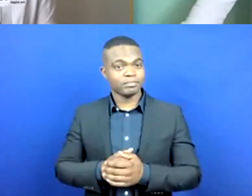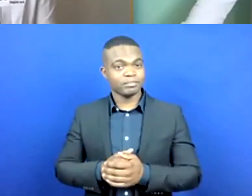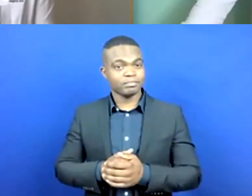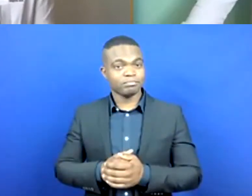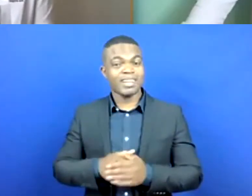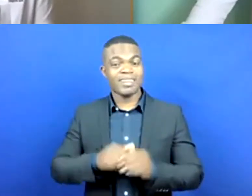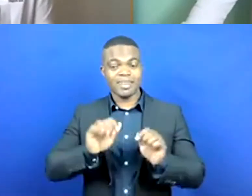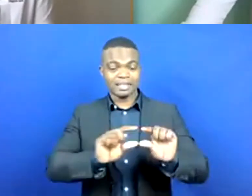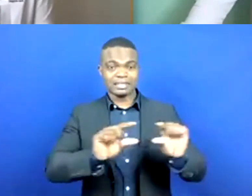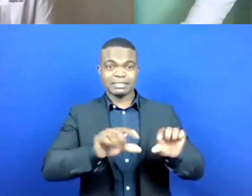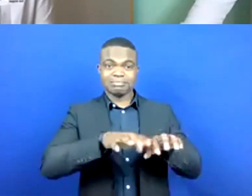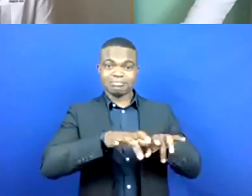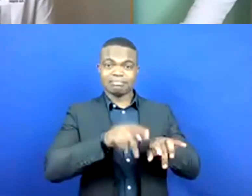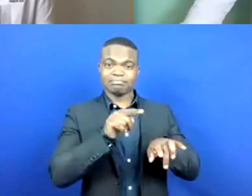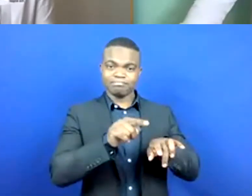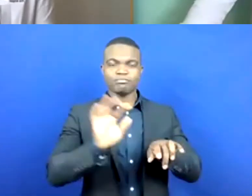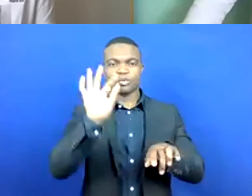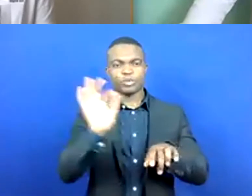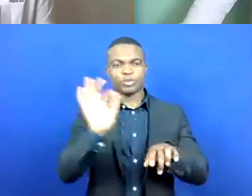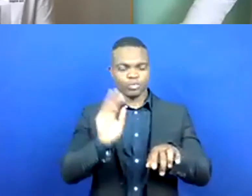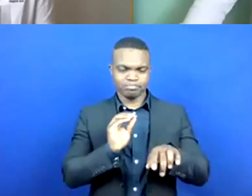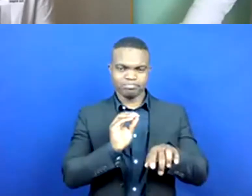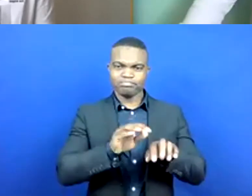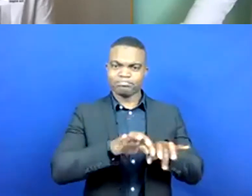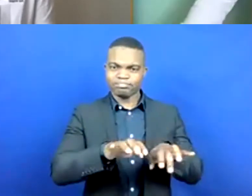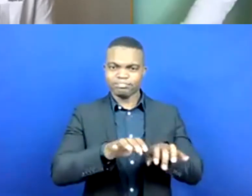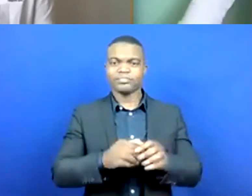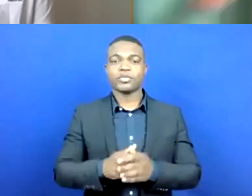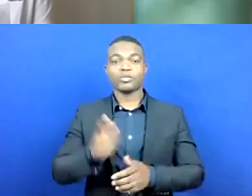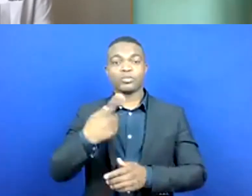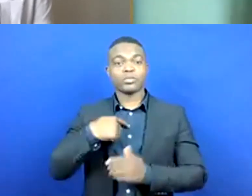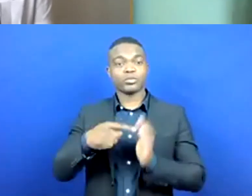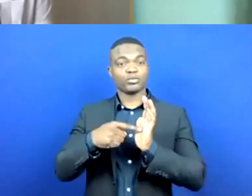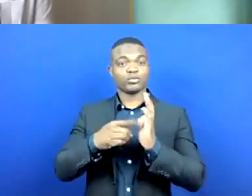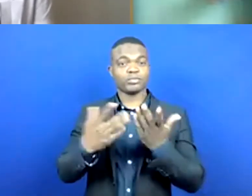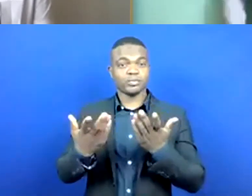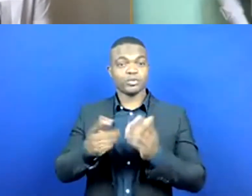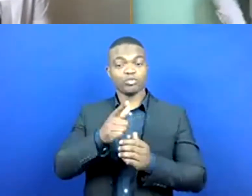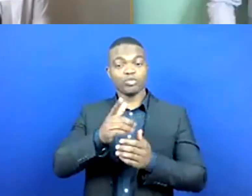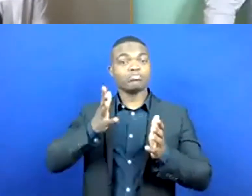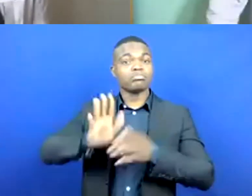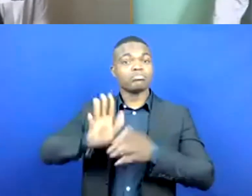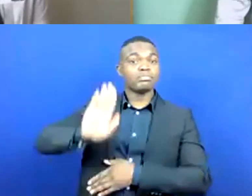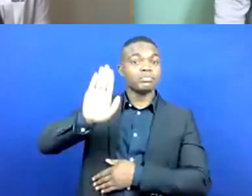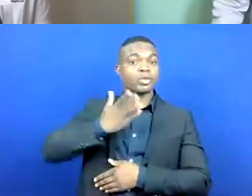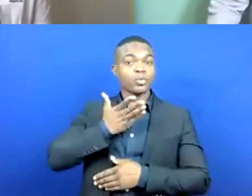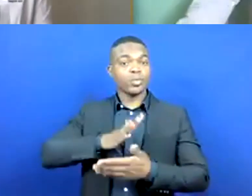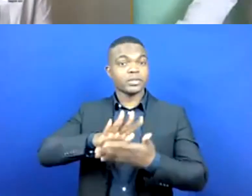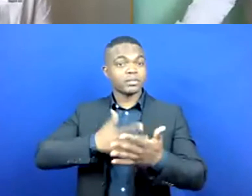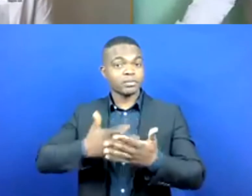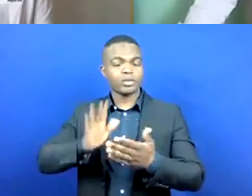the participants? I'm delighted to say we have 266 at this moment. Any questions at